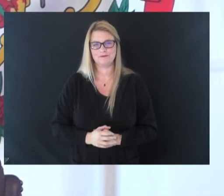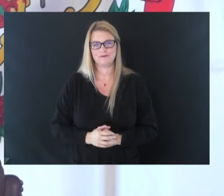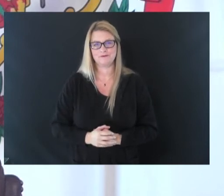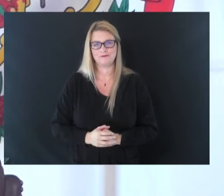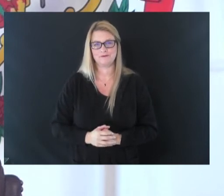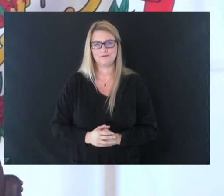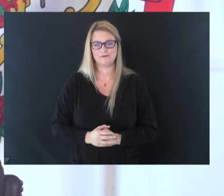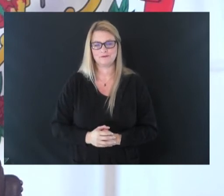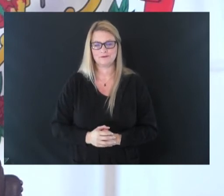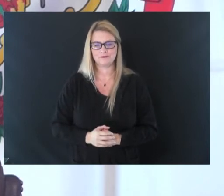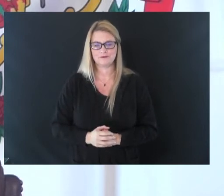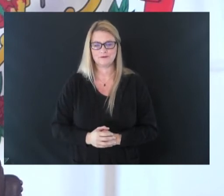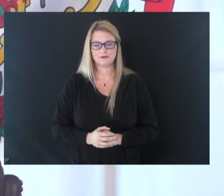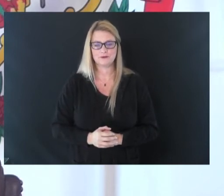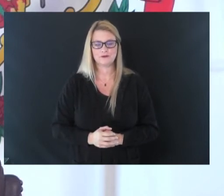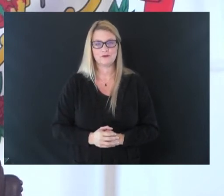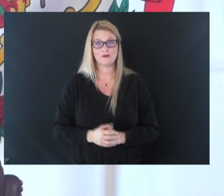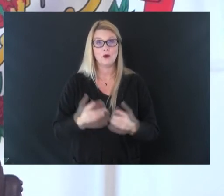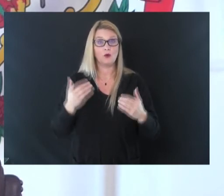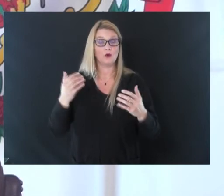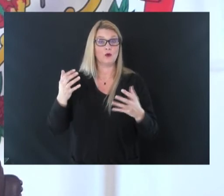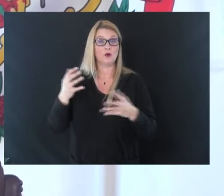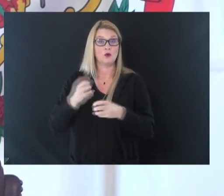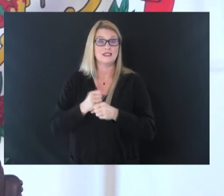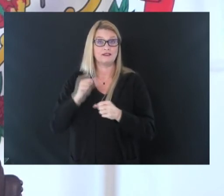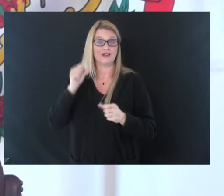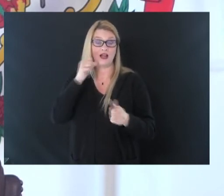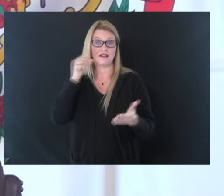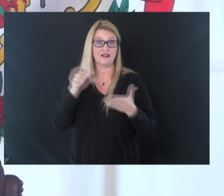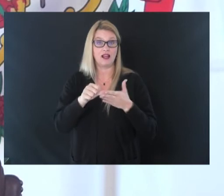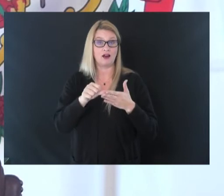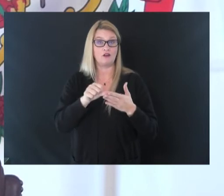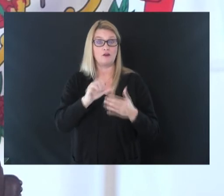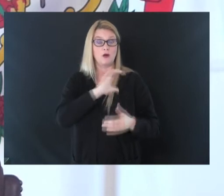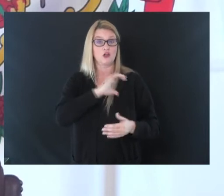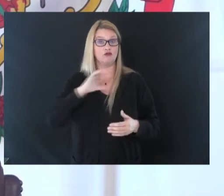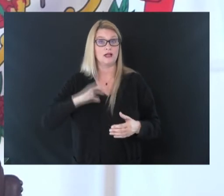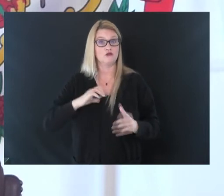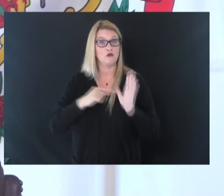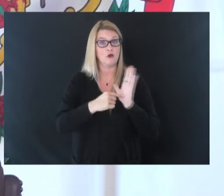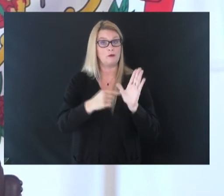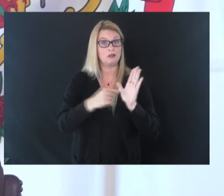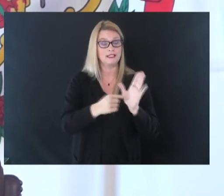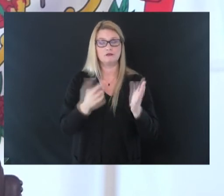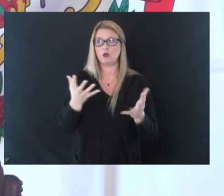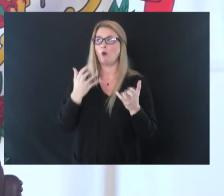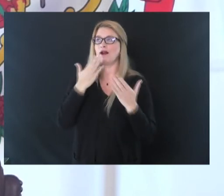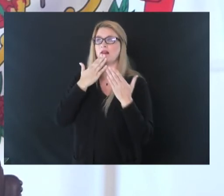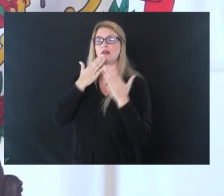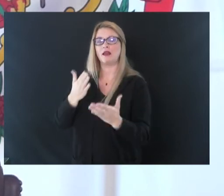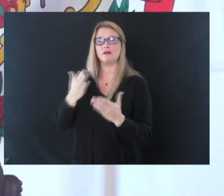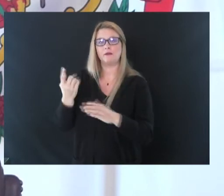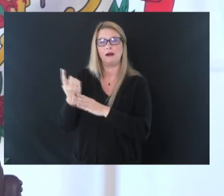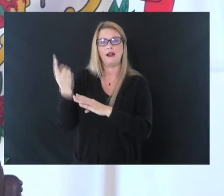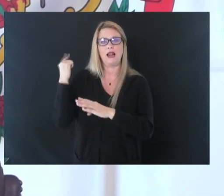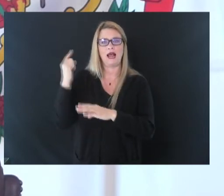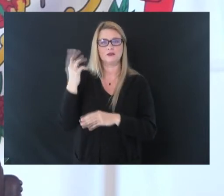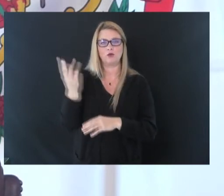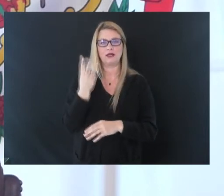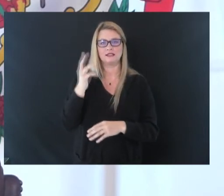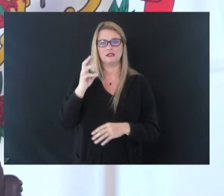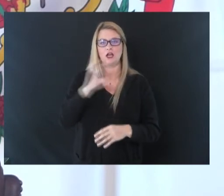We have a letter from our congressional representatives, and I want to thank them. On Wednesday, Congresswoman